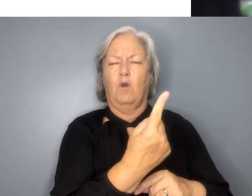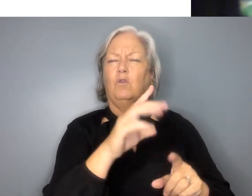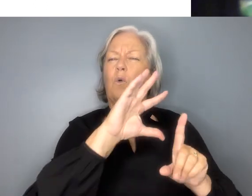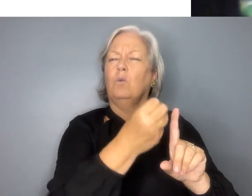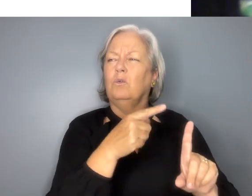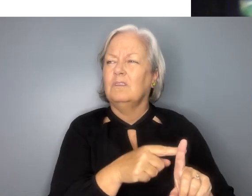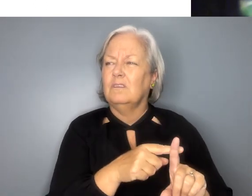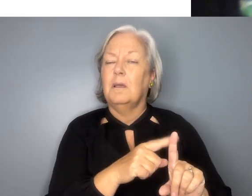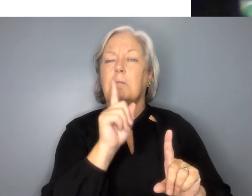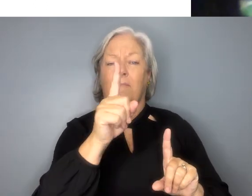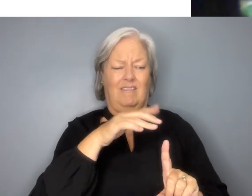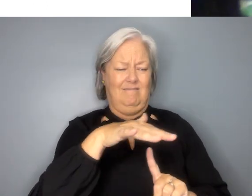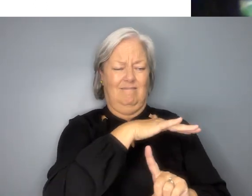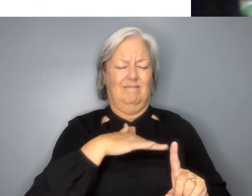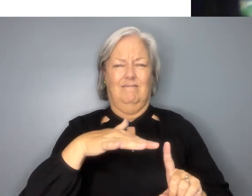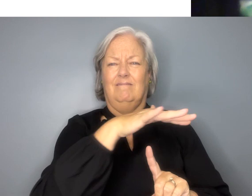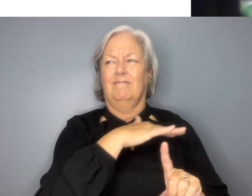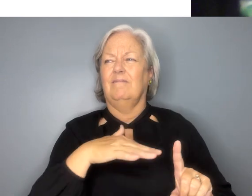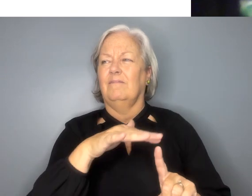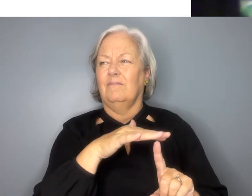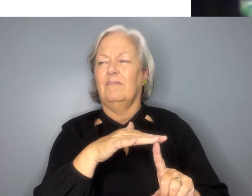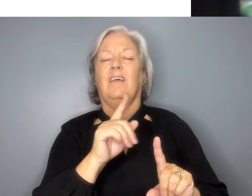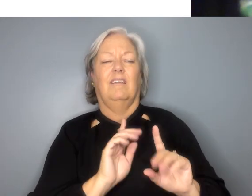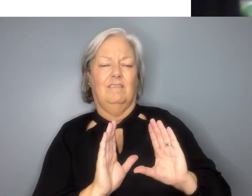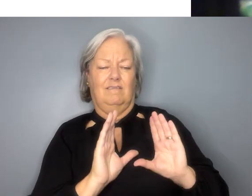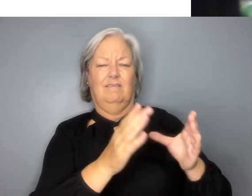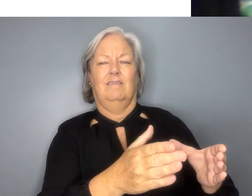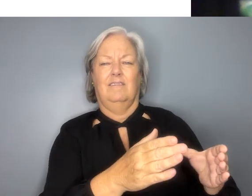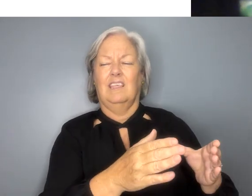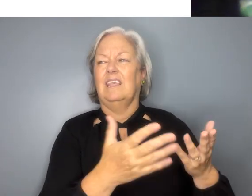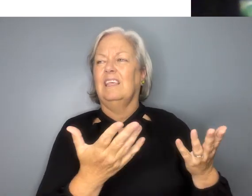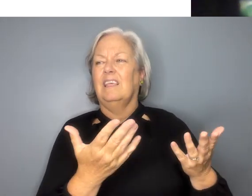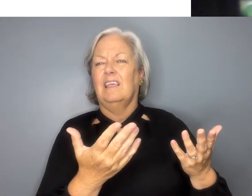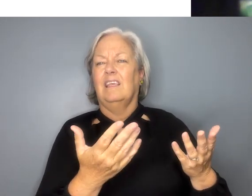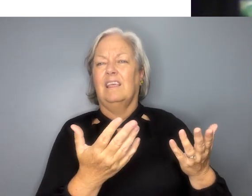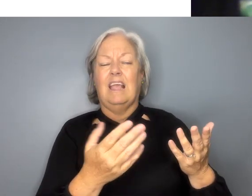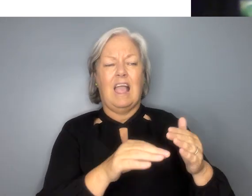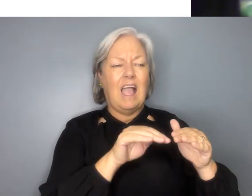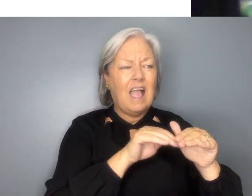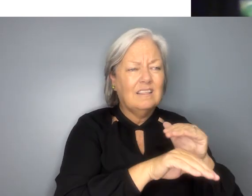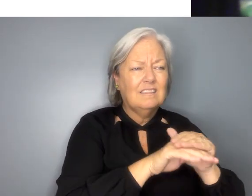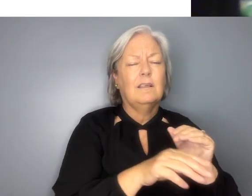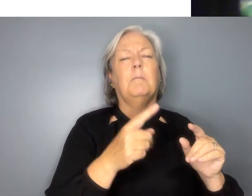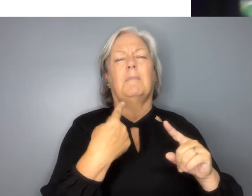to people within those communities being shut in terms of access to new